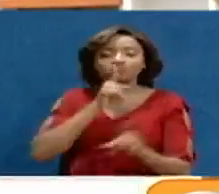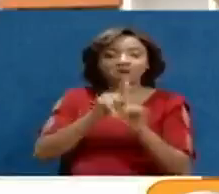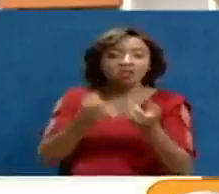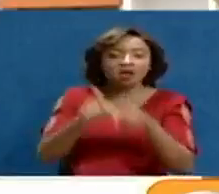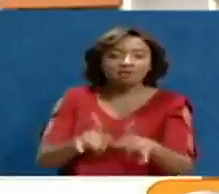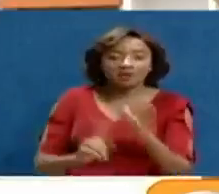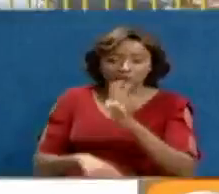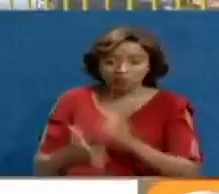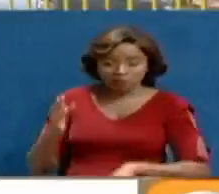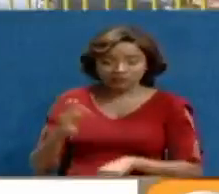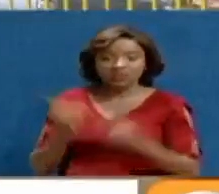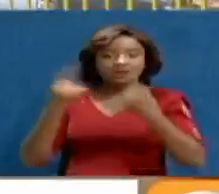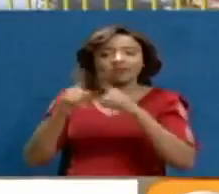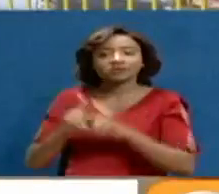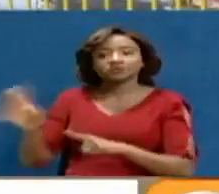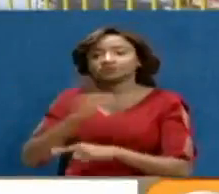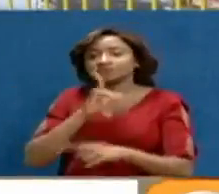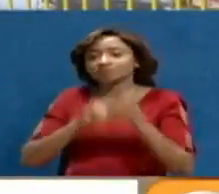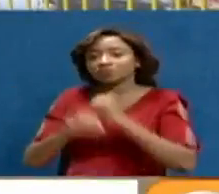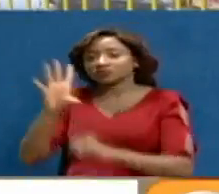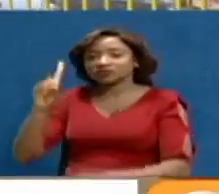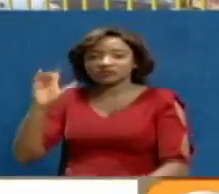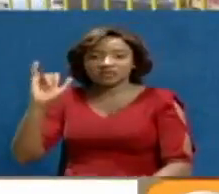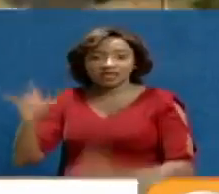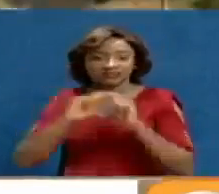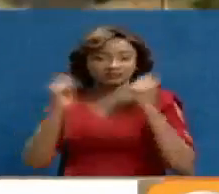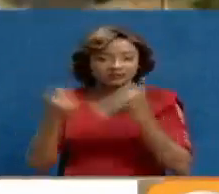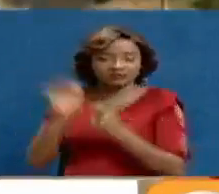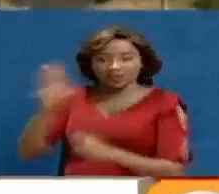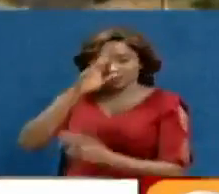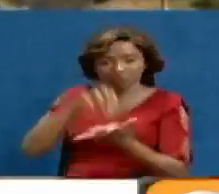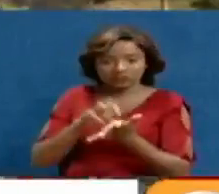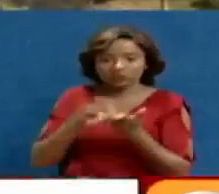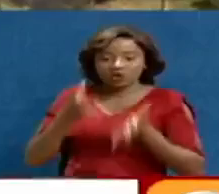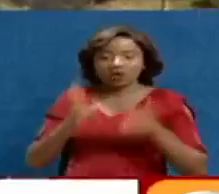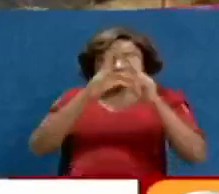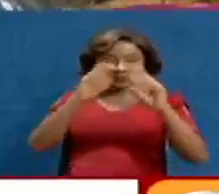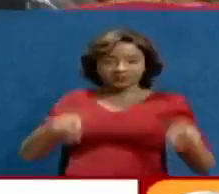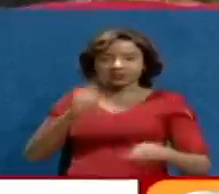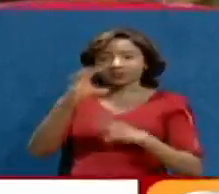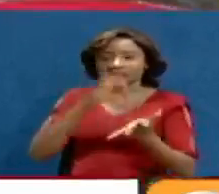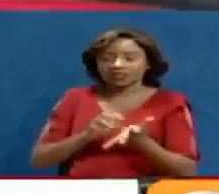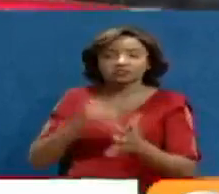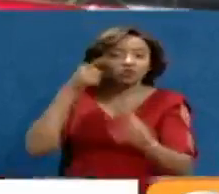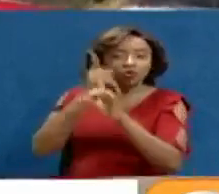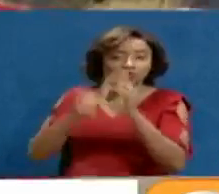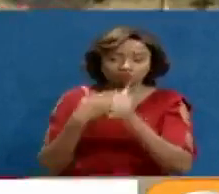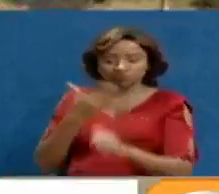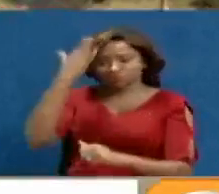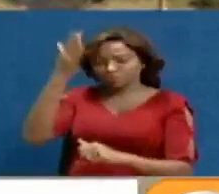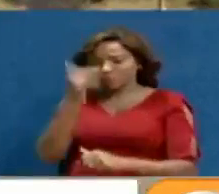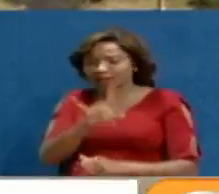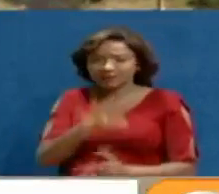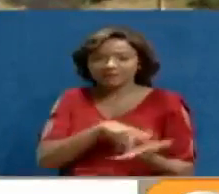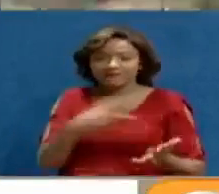Commander Muthuri Mongera says that the DCI team at the station is investigating the matter to unravel what could have led to